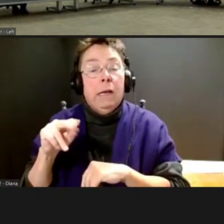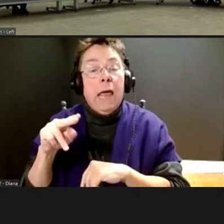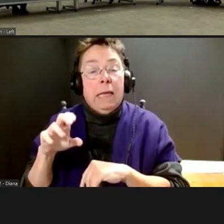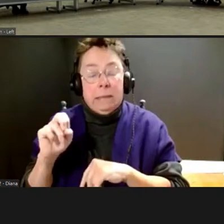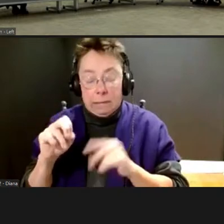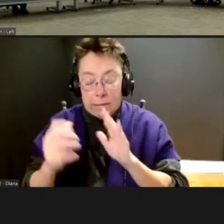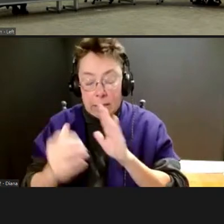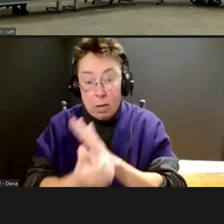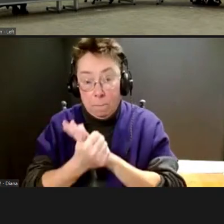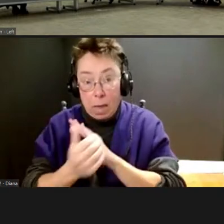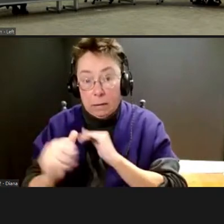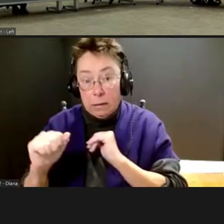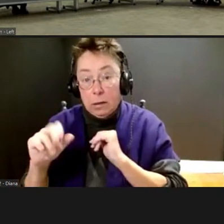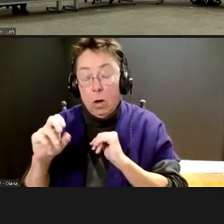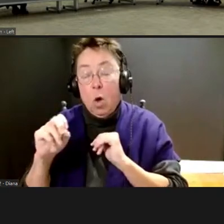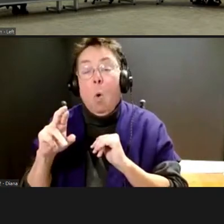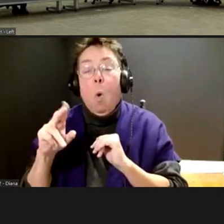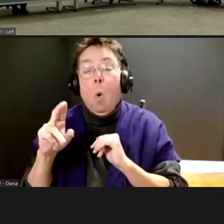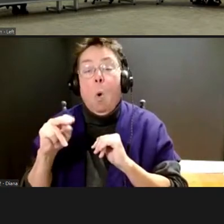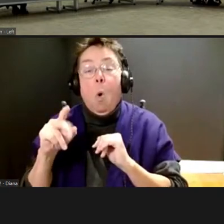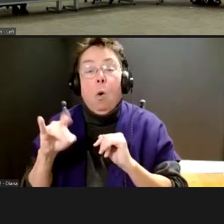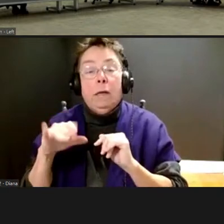Amending Ordinance